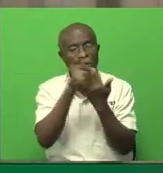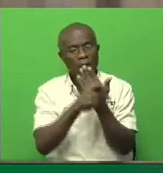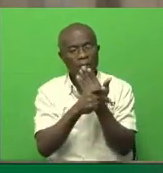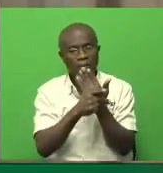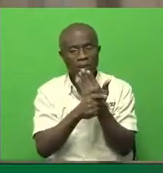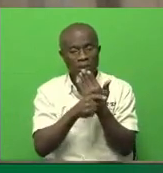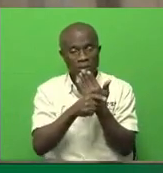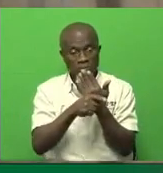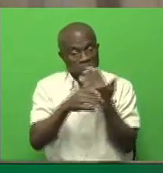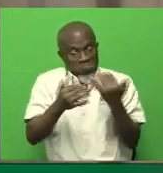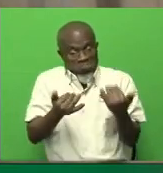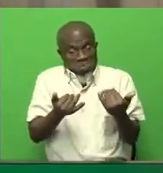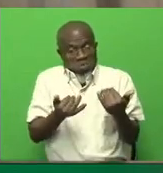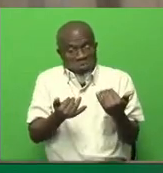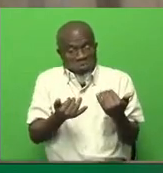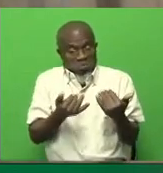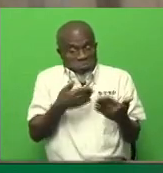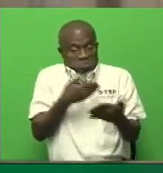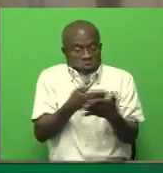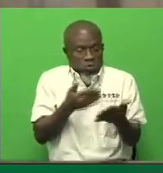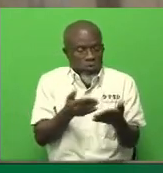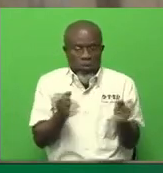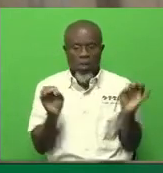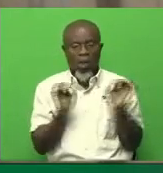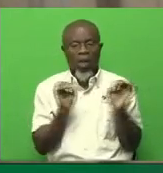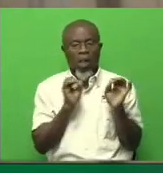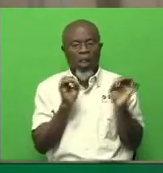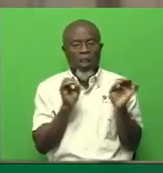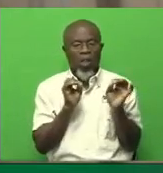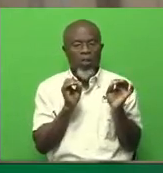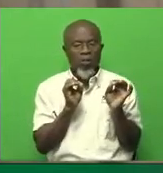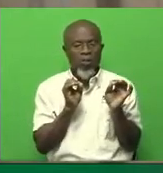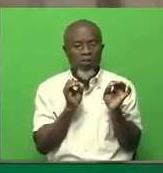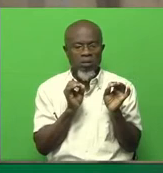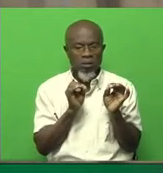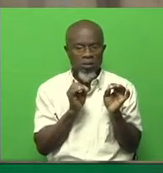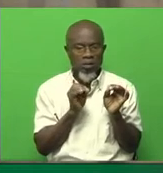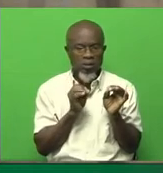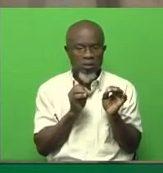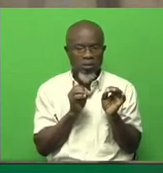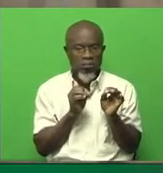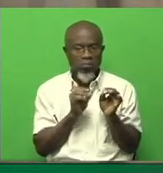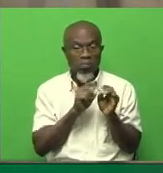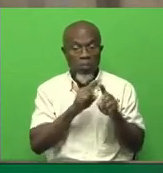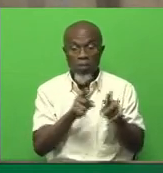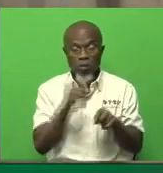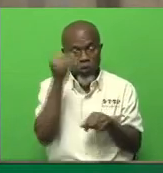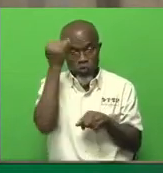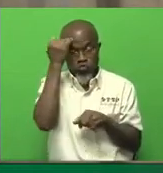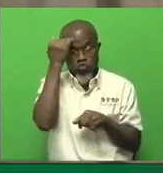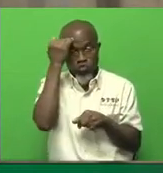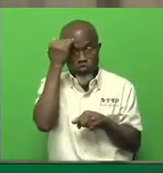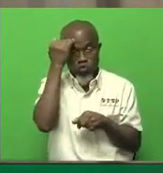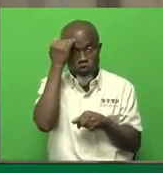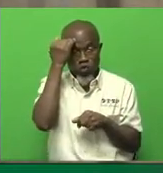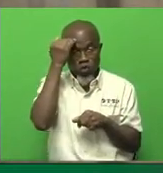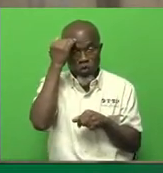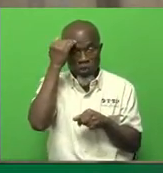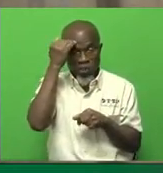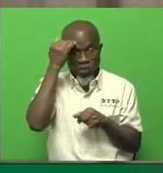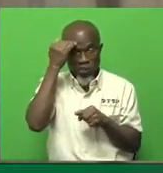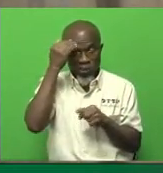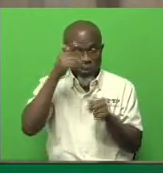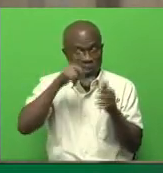to date we do not have that what we do know is that less than half of the students who were from that